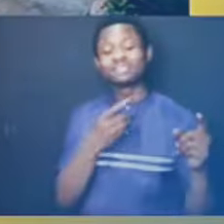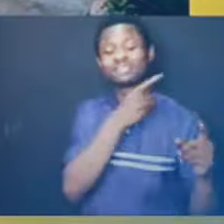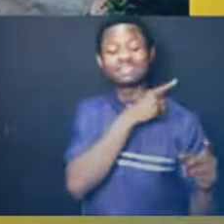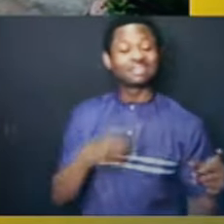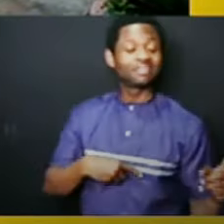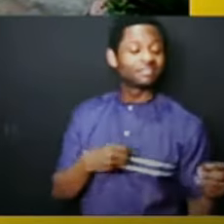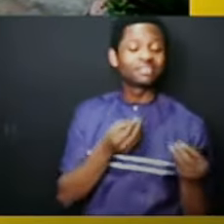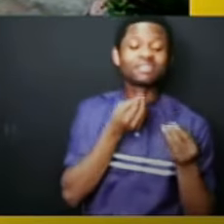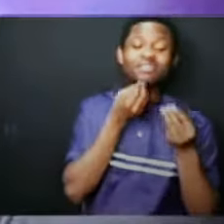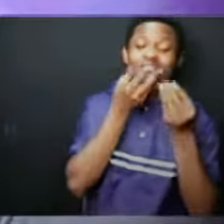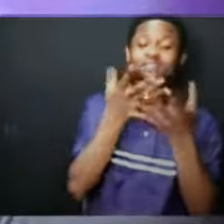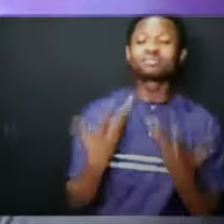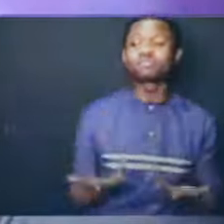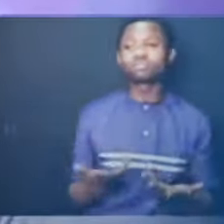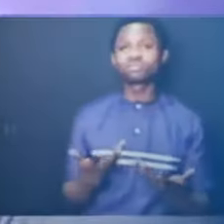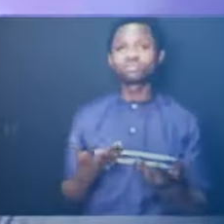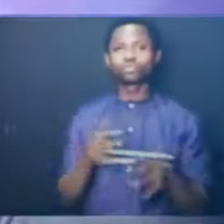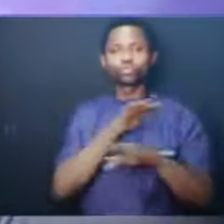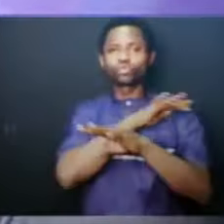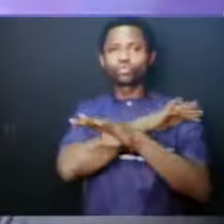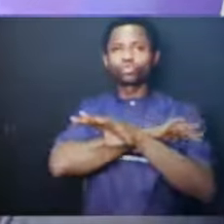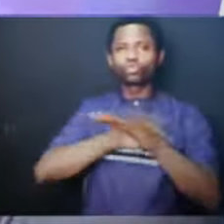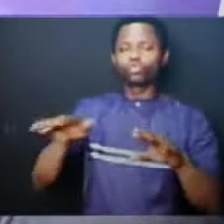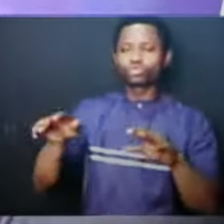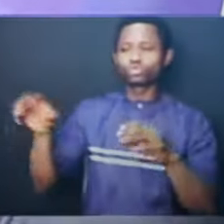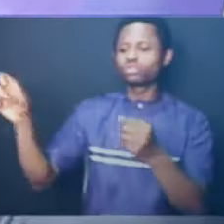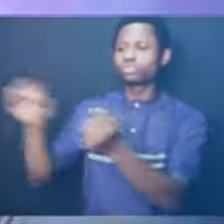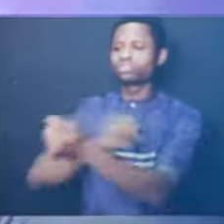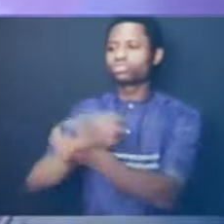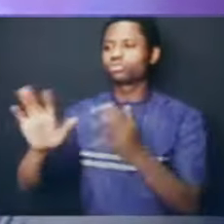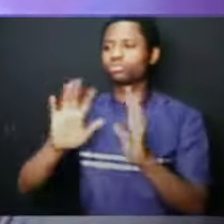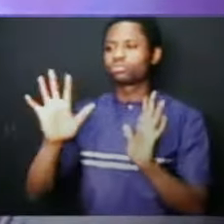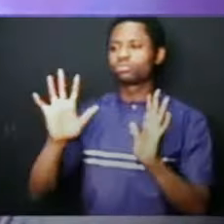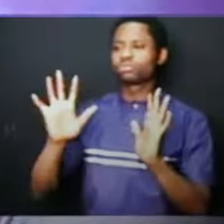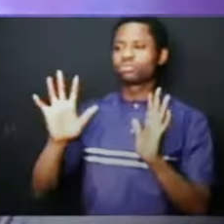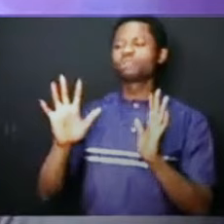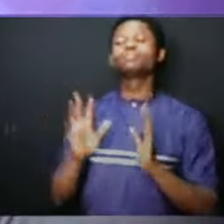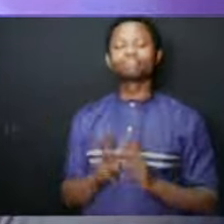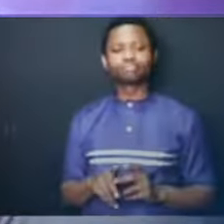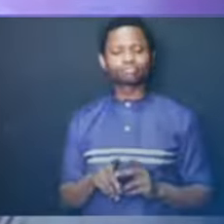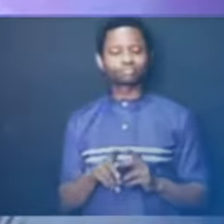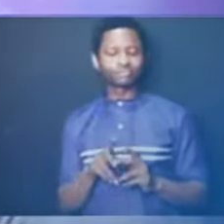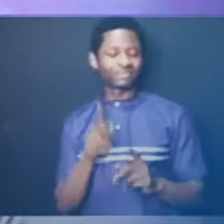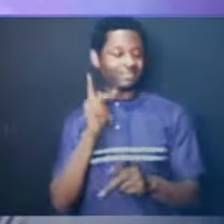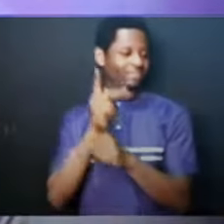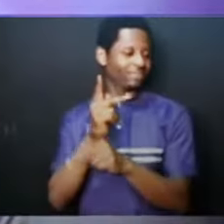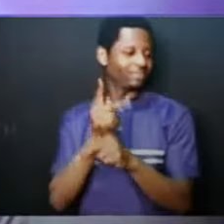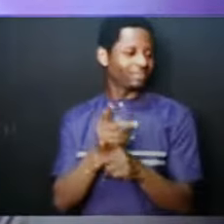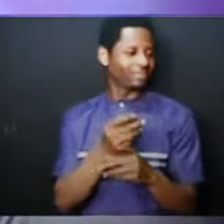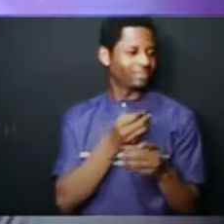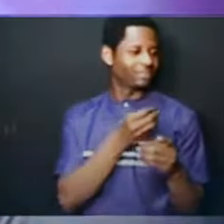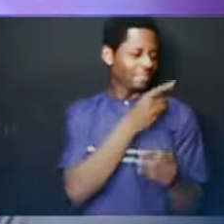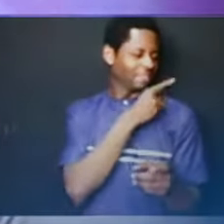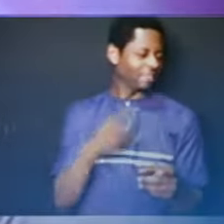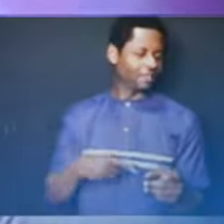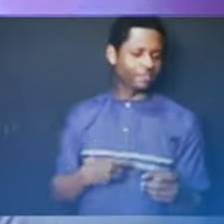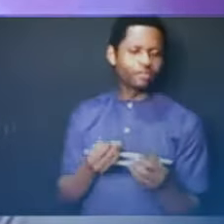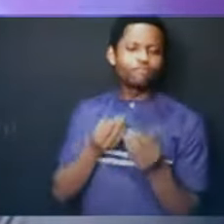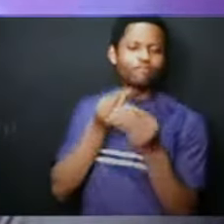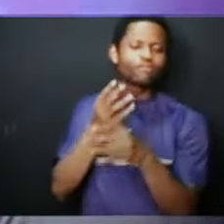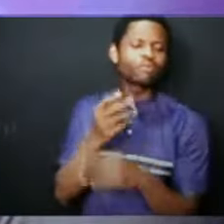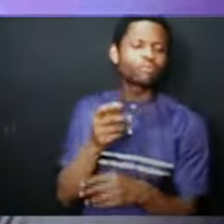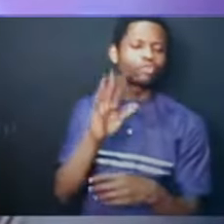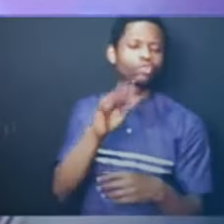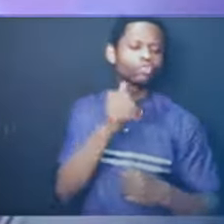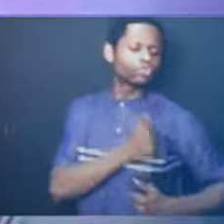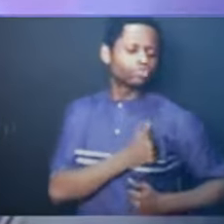Abishai, don't destroy him. Now hold on to that. Now David catched Abishai said,